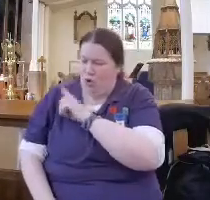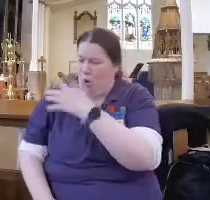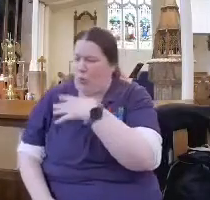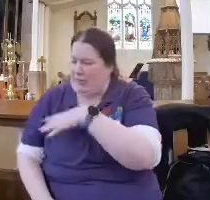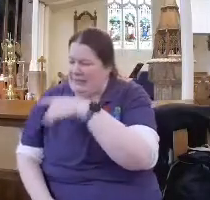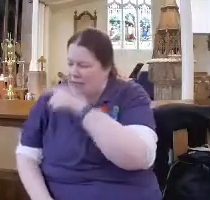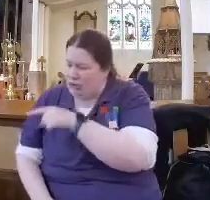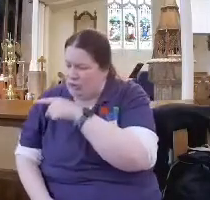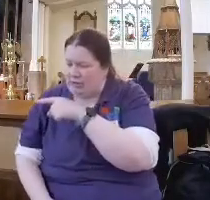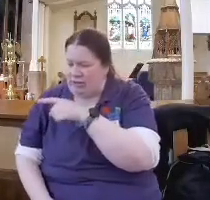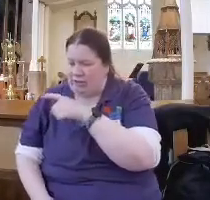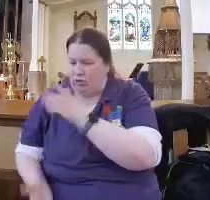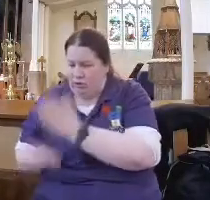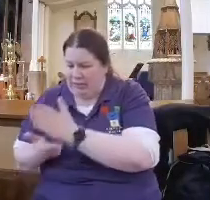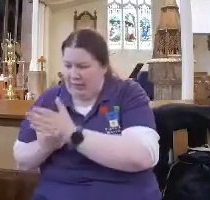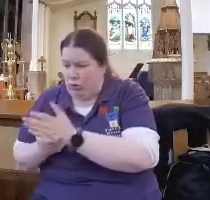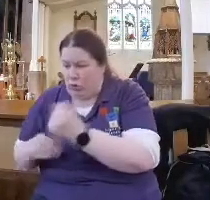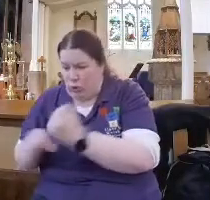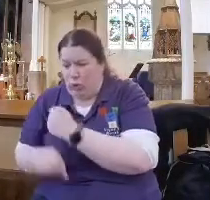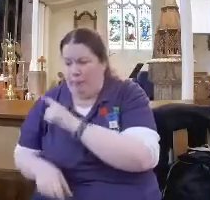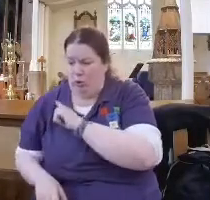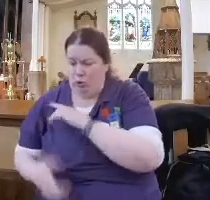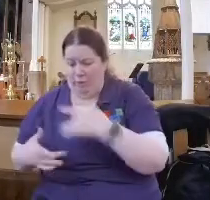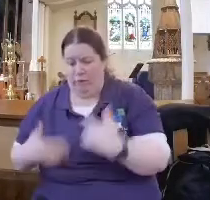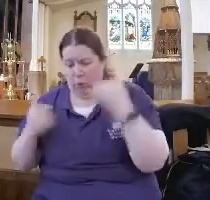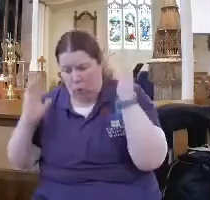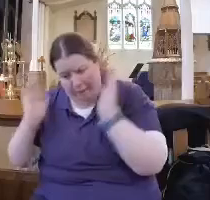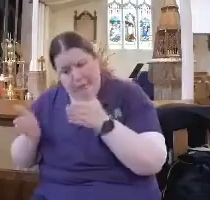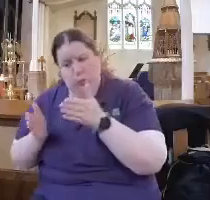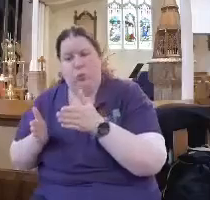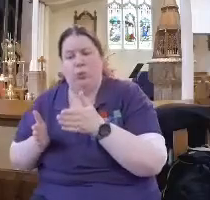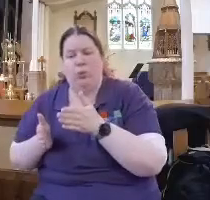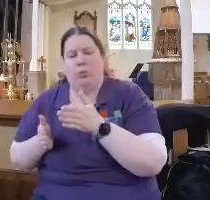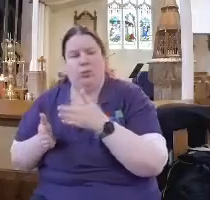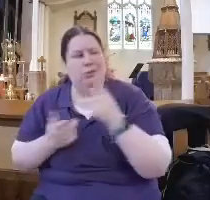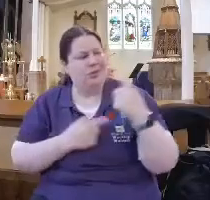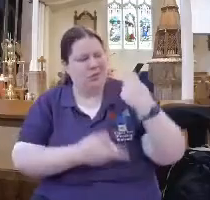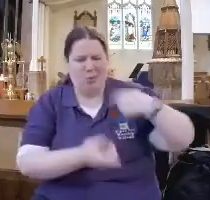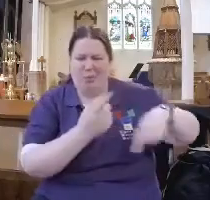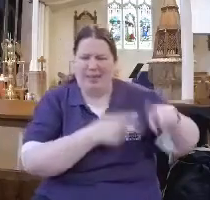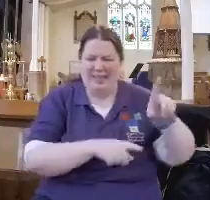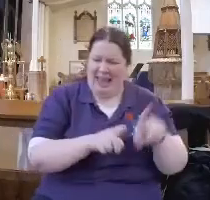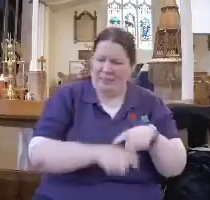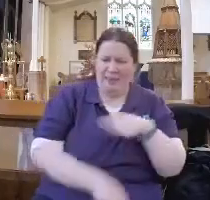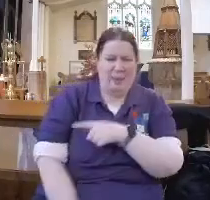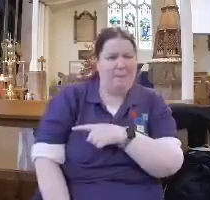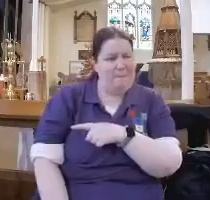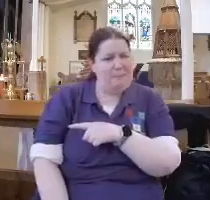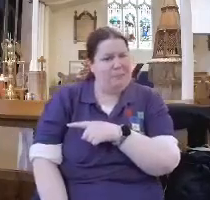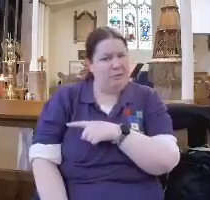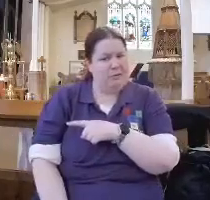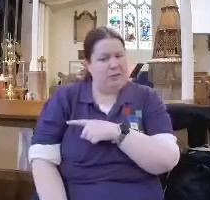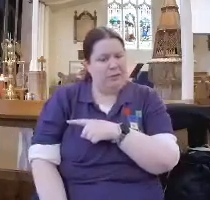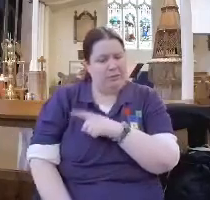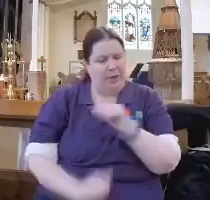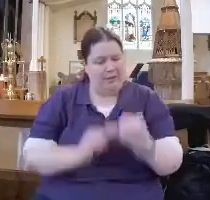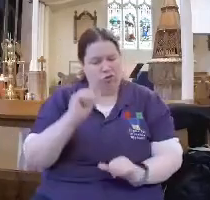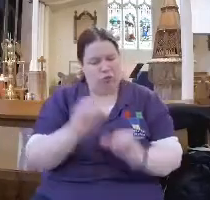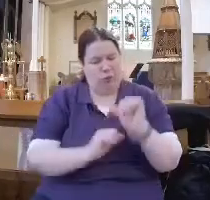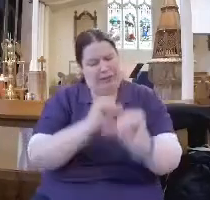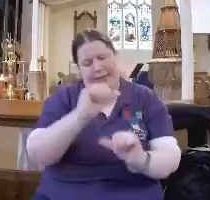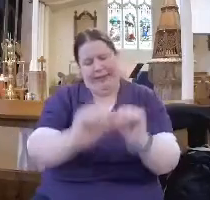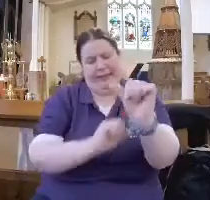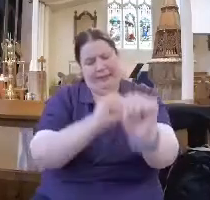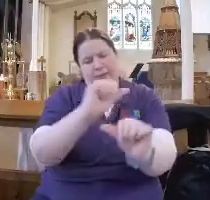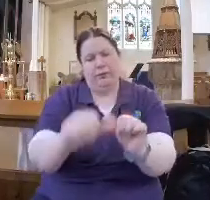fall into that same trap if we start doing these routines and putting our faith